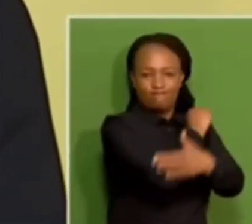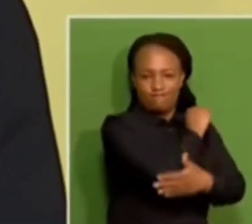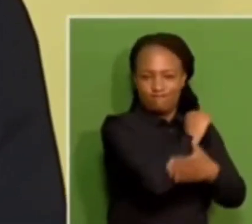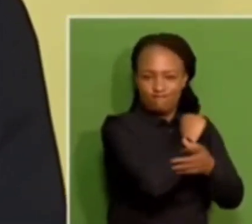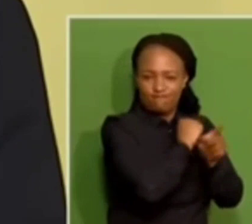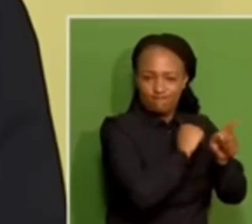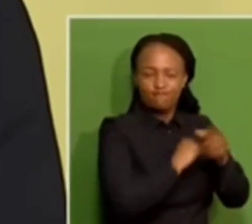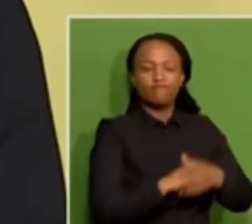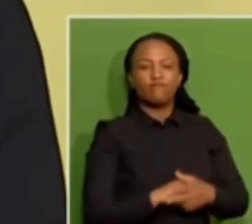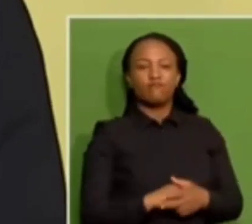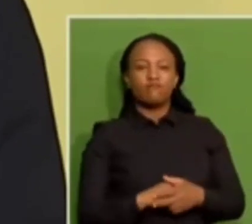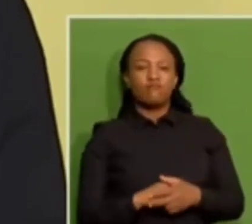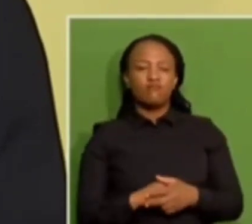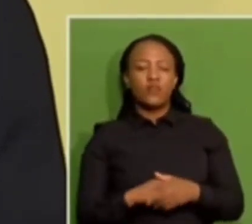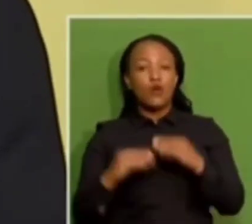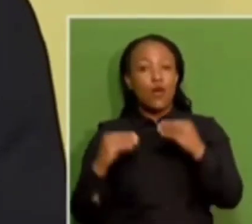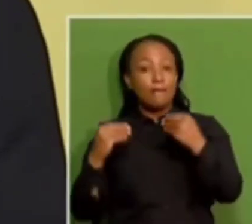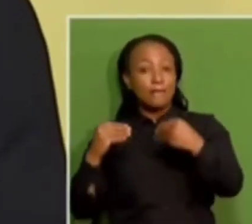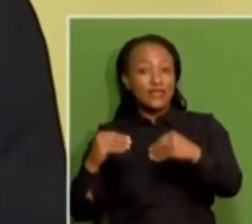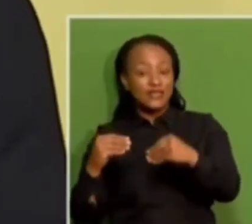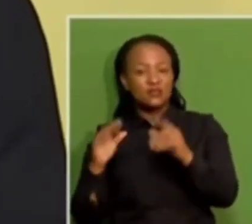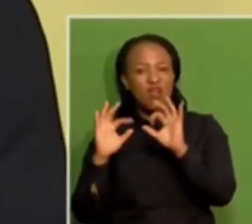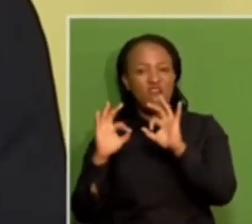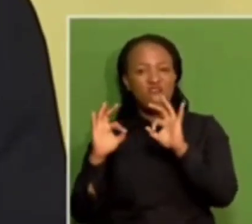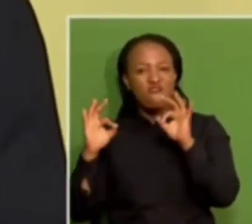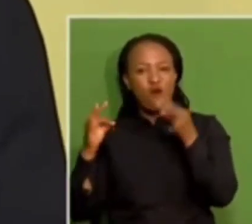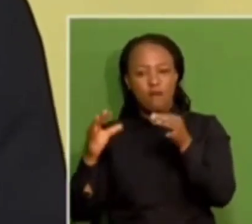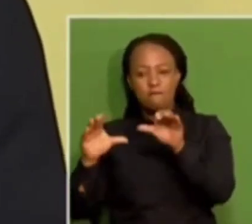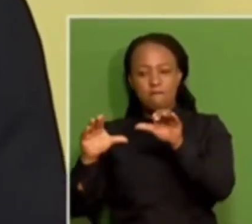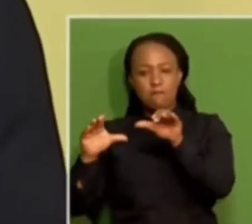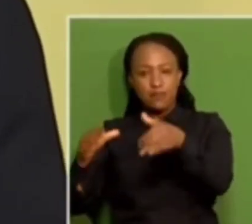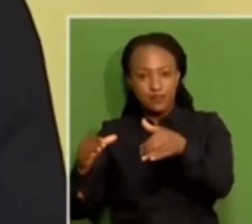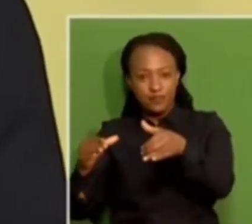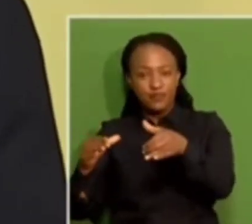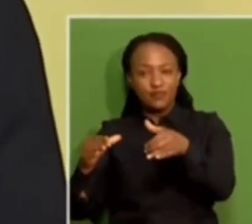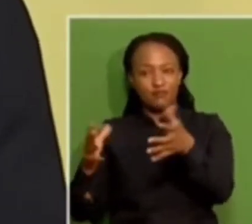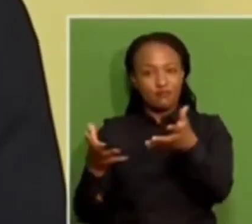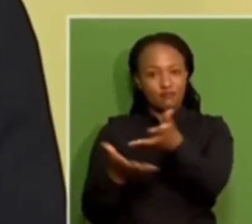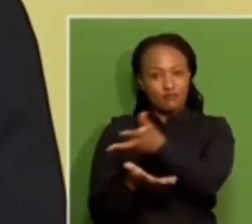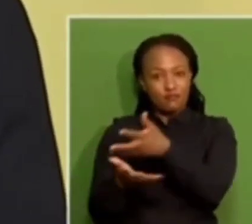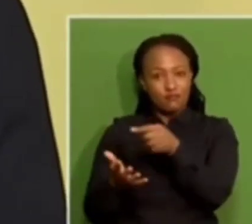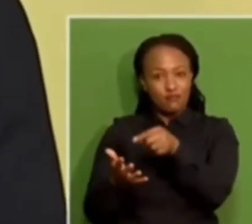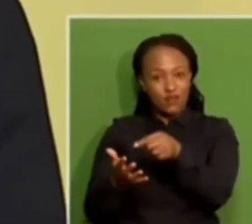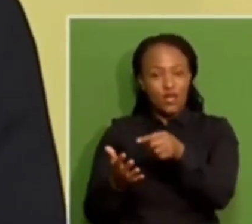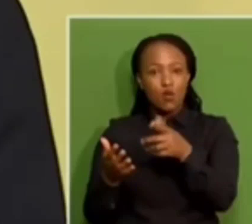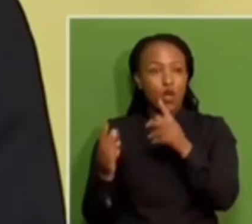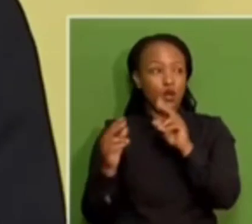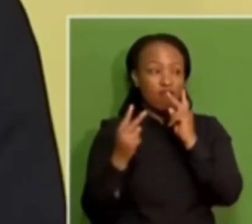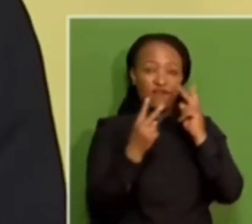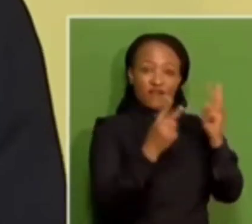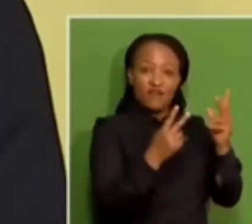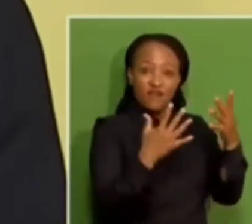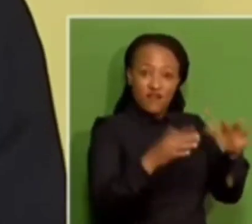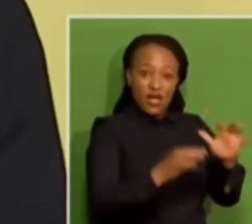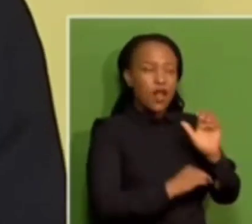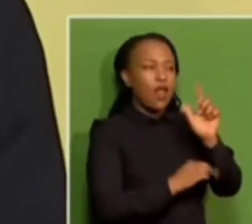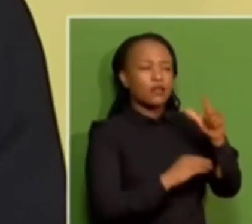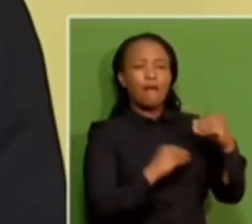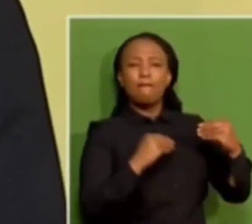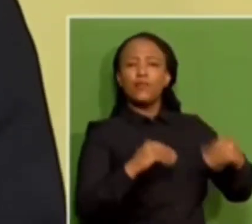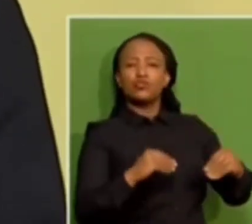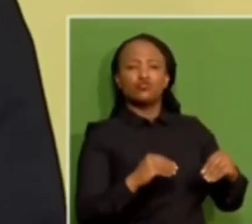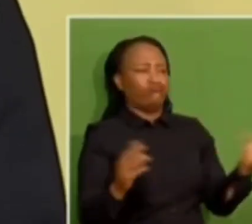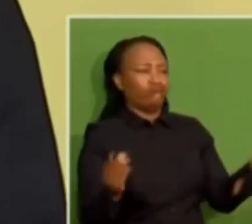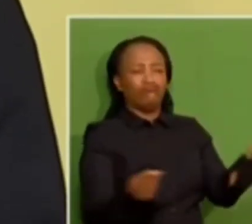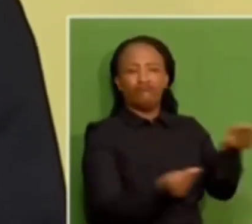countries the business forums that are held during these visits result in Greater trade